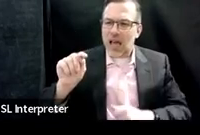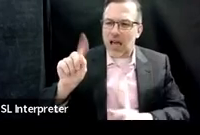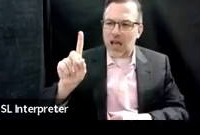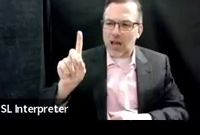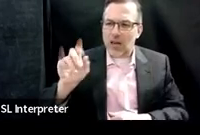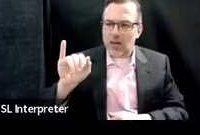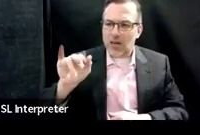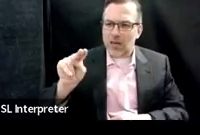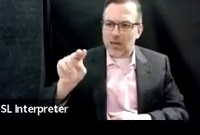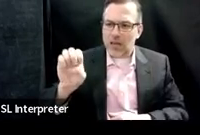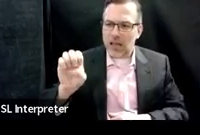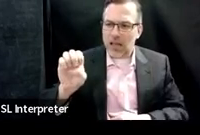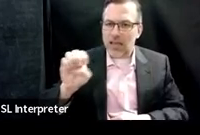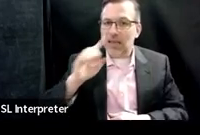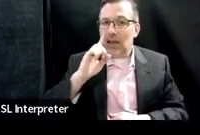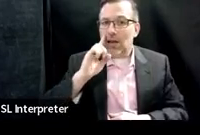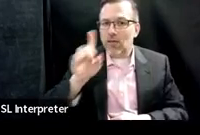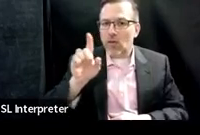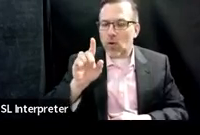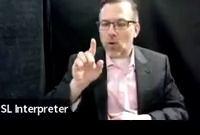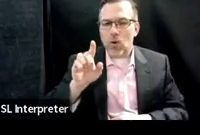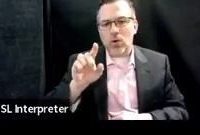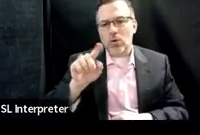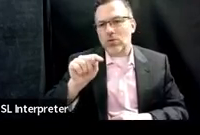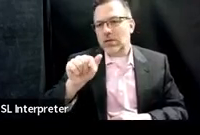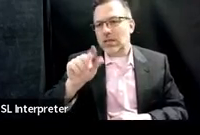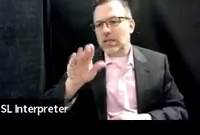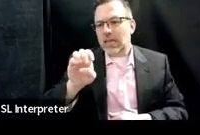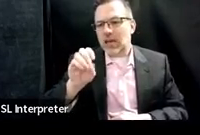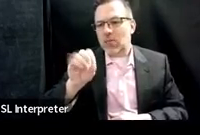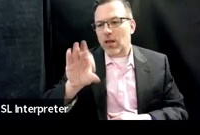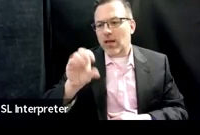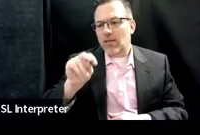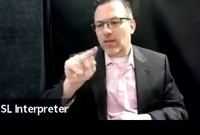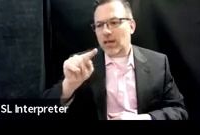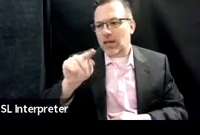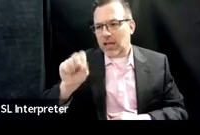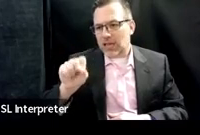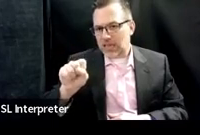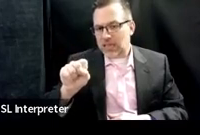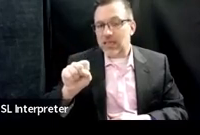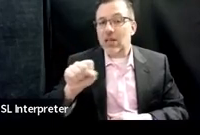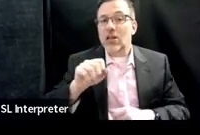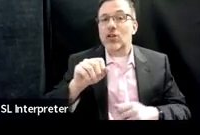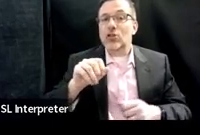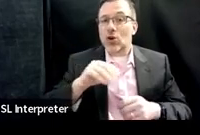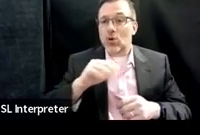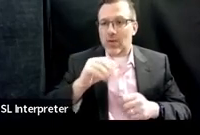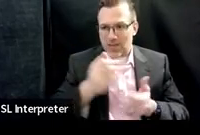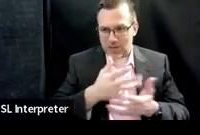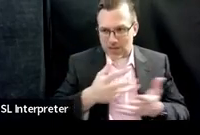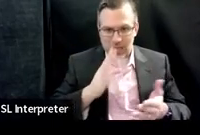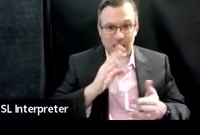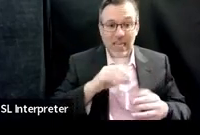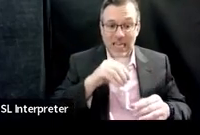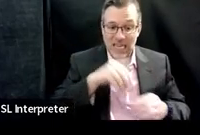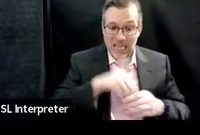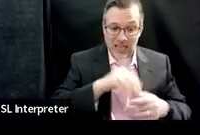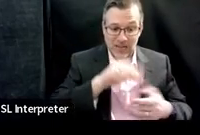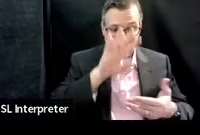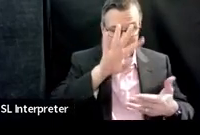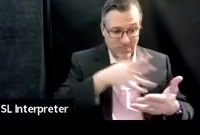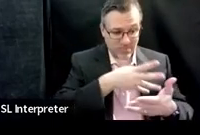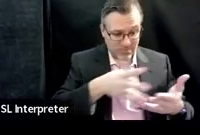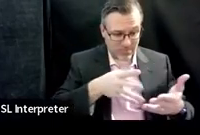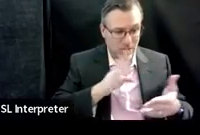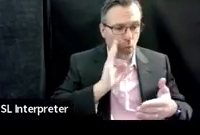IEP, because all of these decisions that you're making at the IEP team meeting will be reflected in the IEP. And so